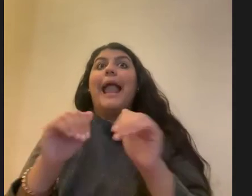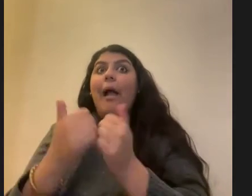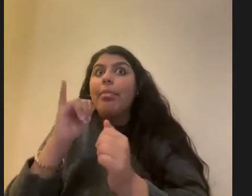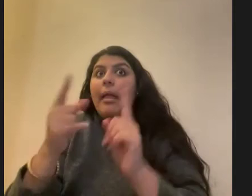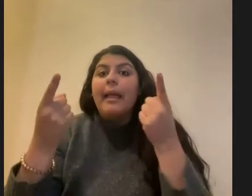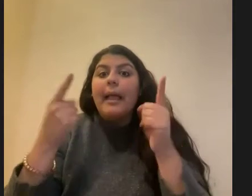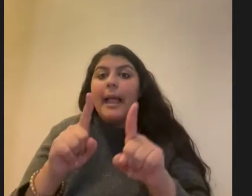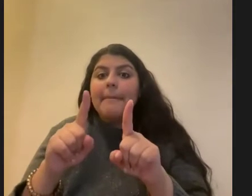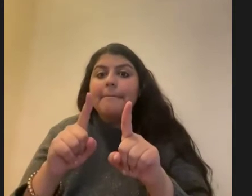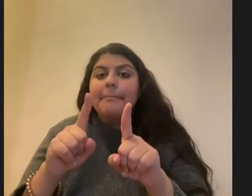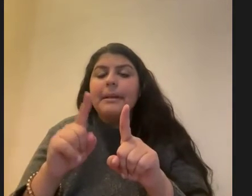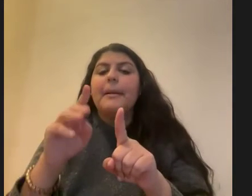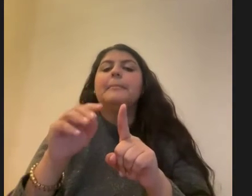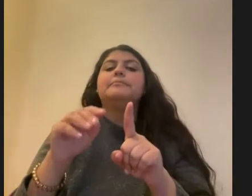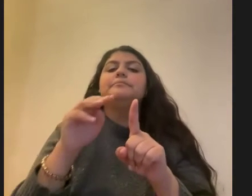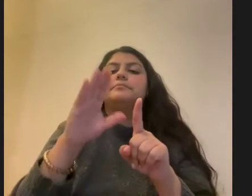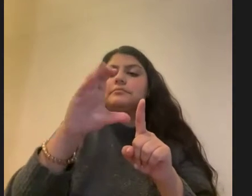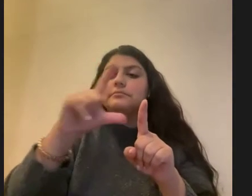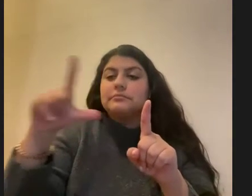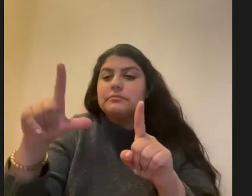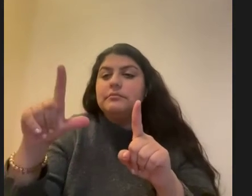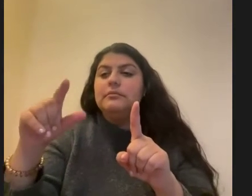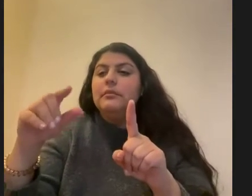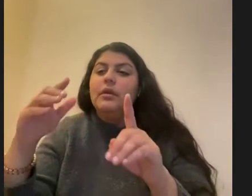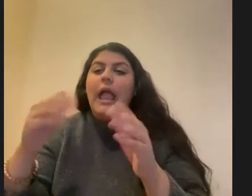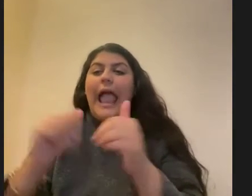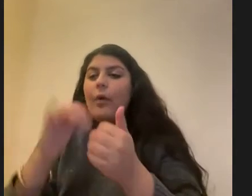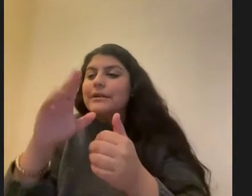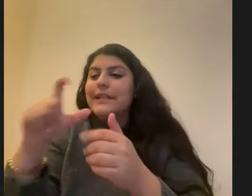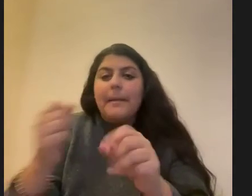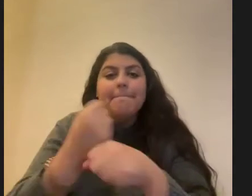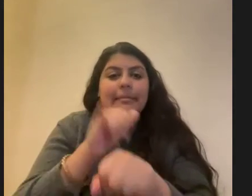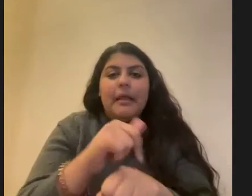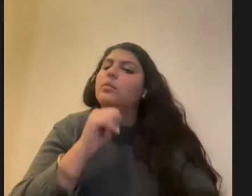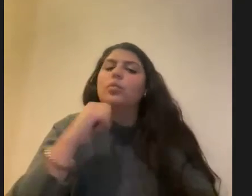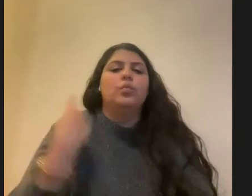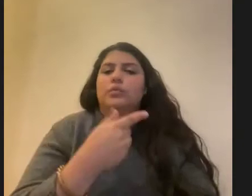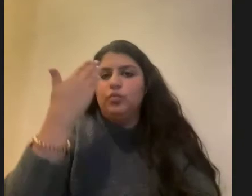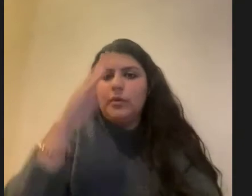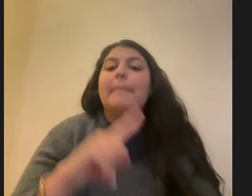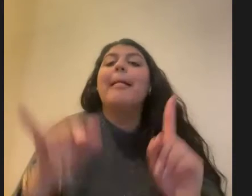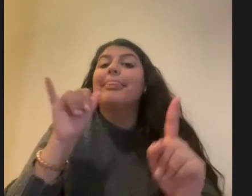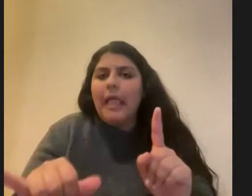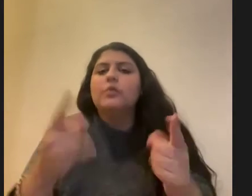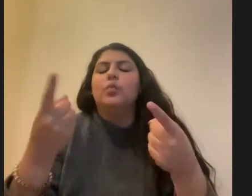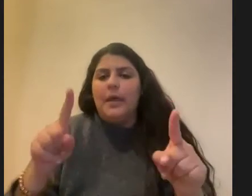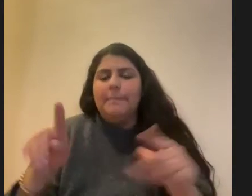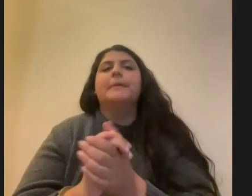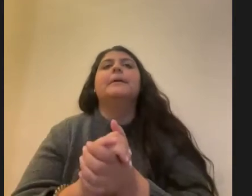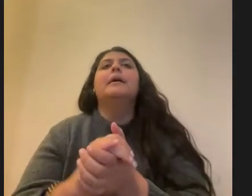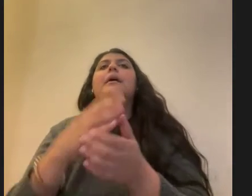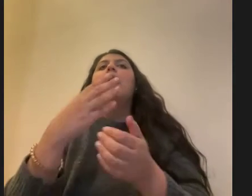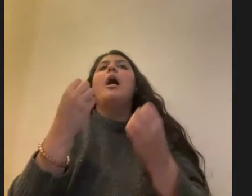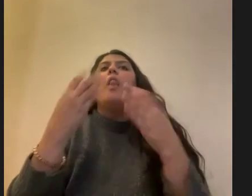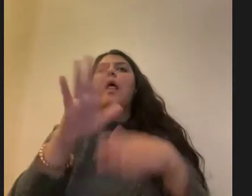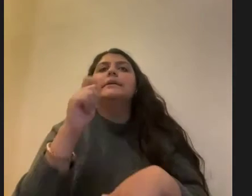happen? Like molecularly, cellularly, we don't know. But that is what they're doing. A lot of octopus skin and like